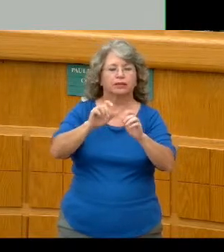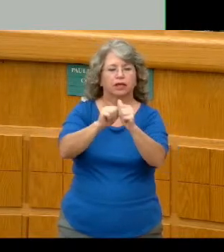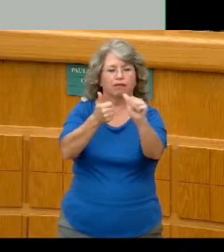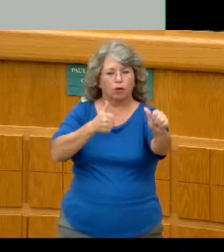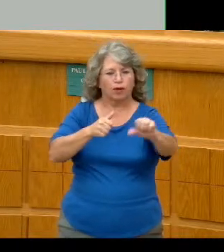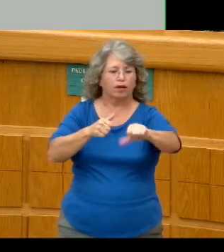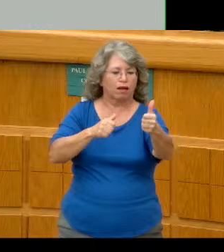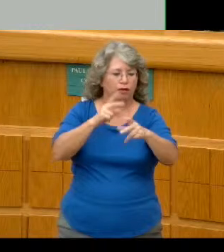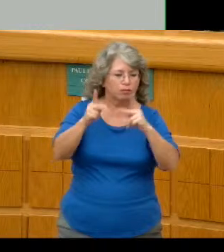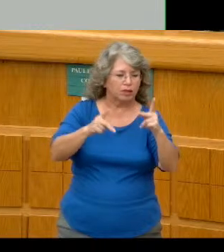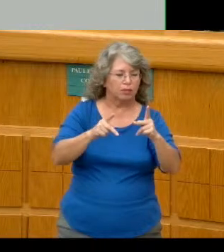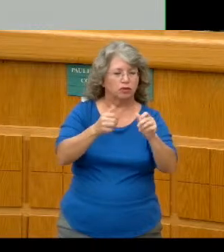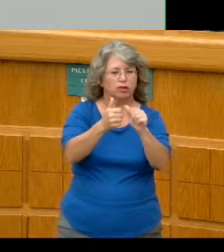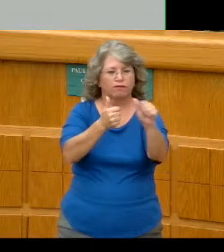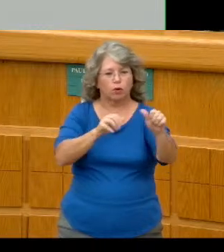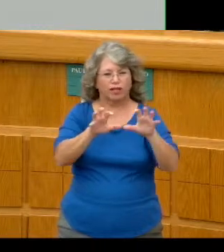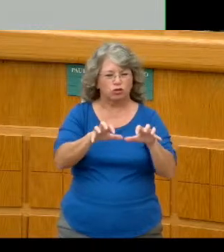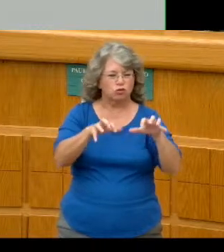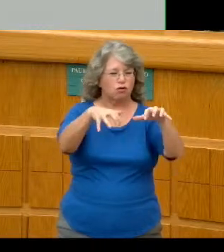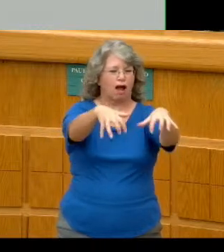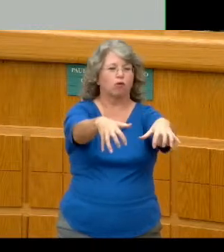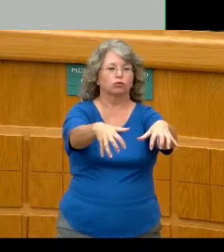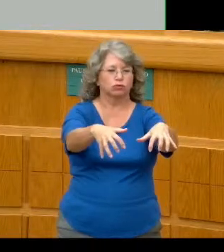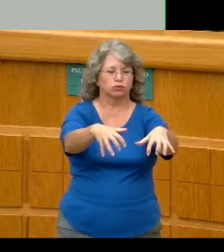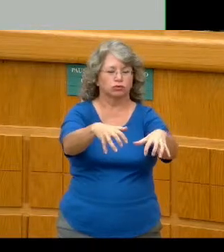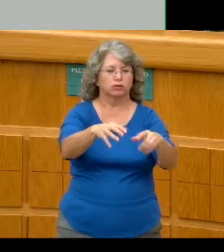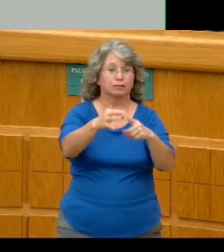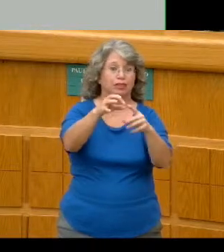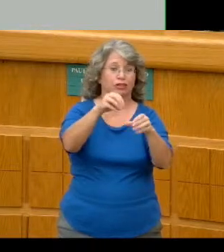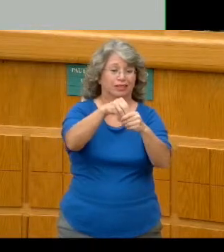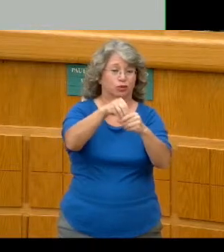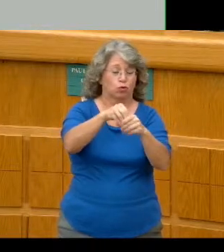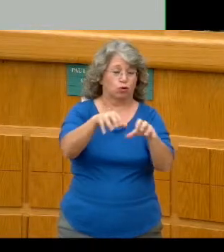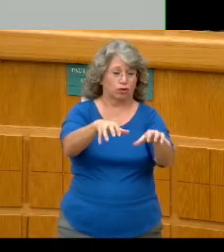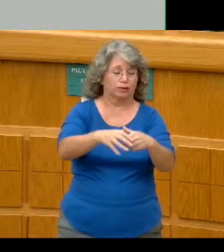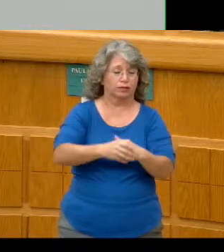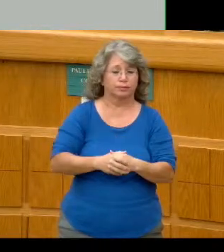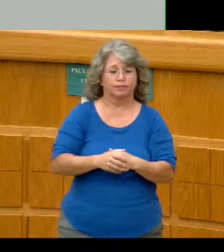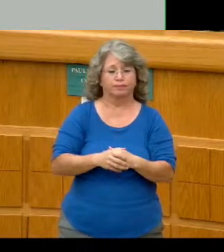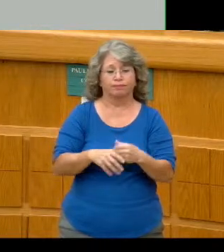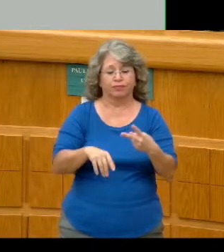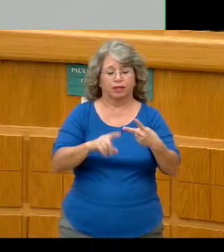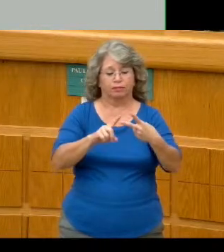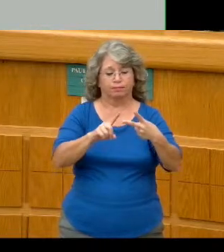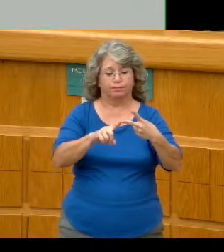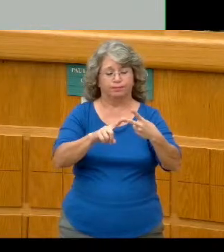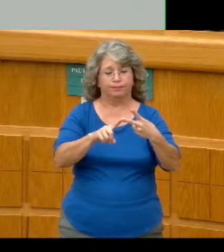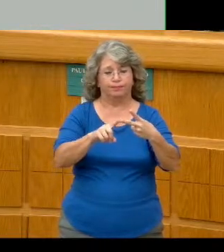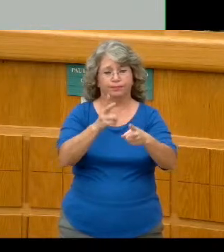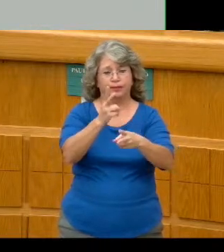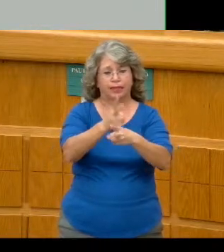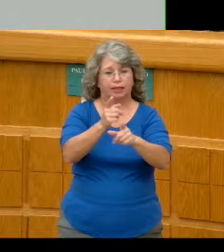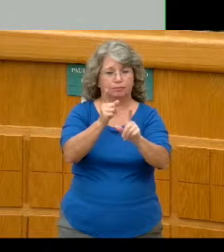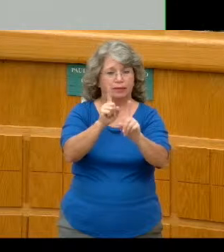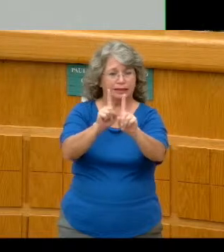places, especially indoors. 2, employ social distancing and face